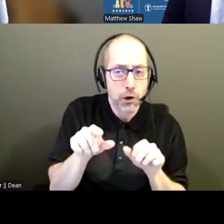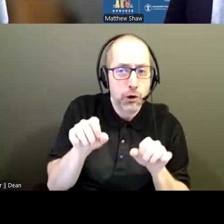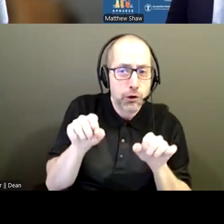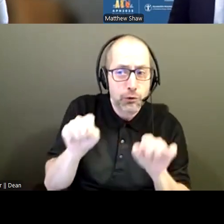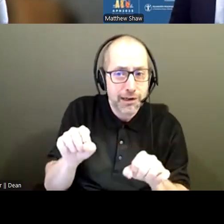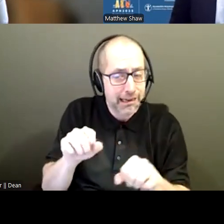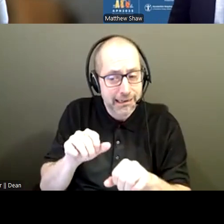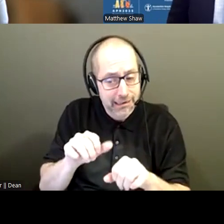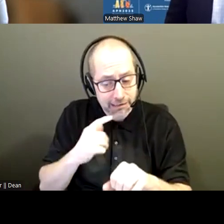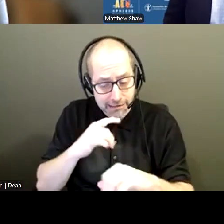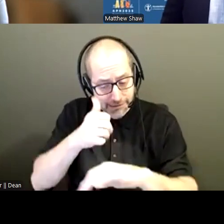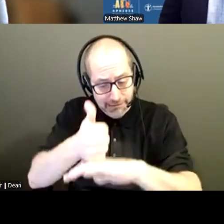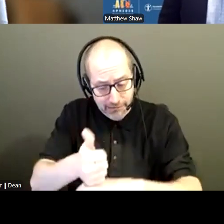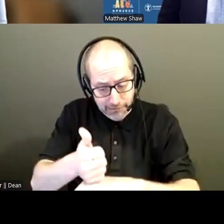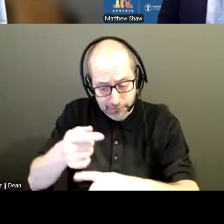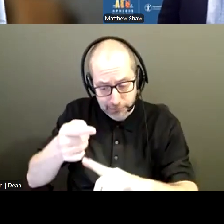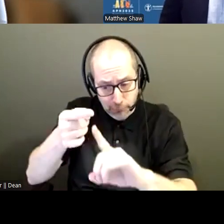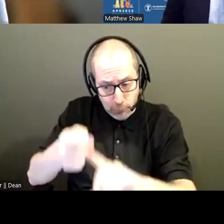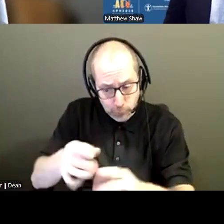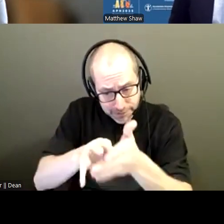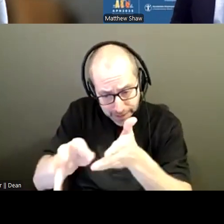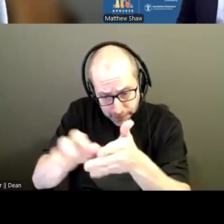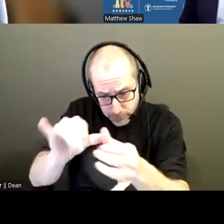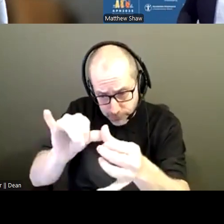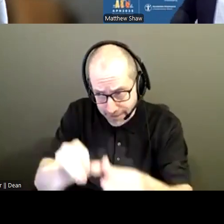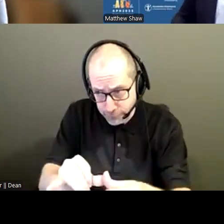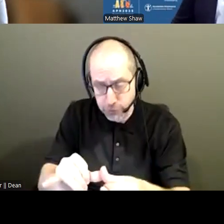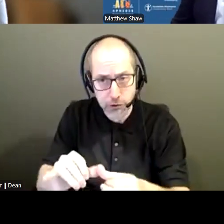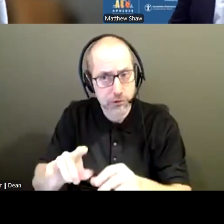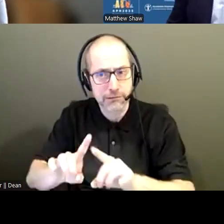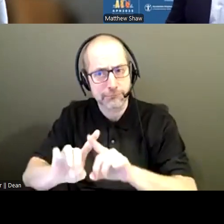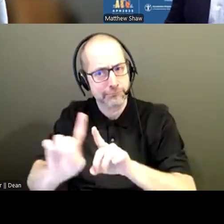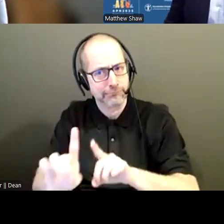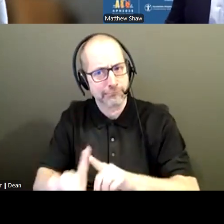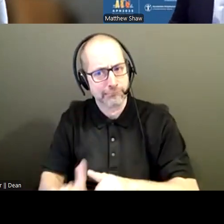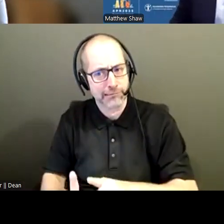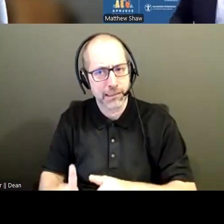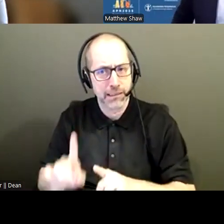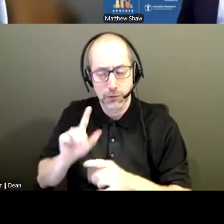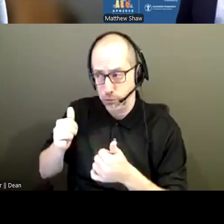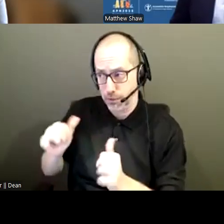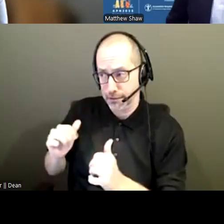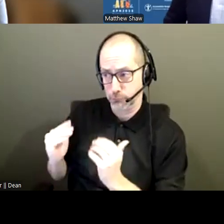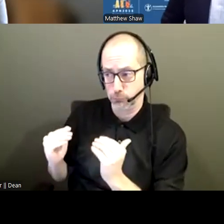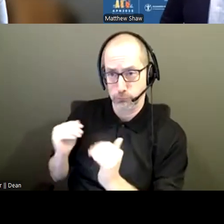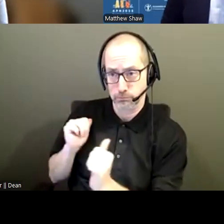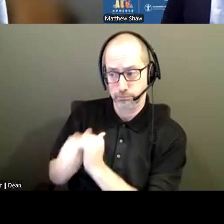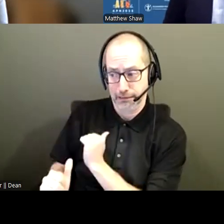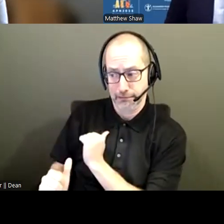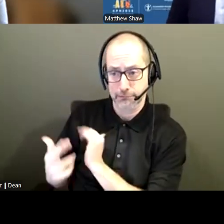depending on, are you just trying to meet those compliance obligations, or are you trying